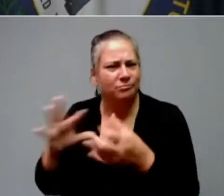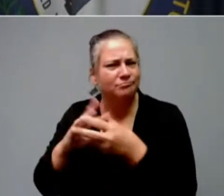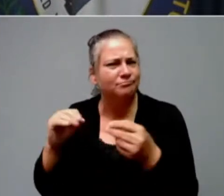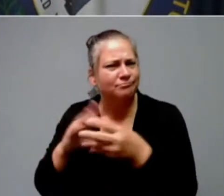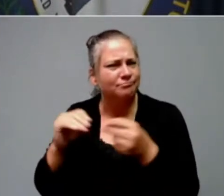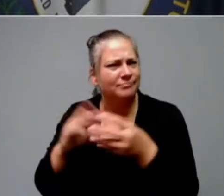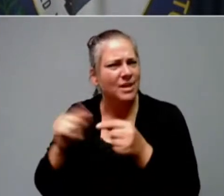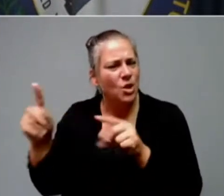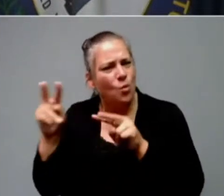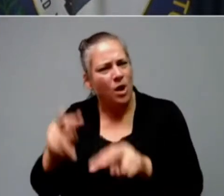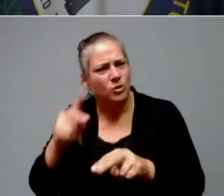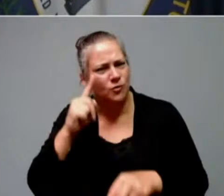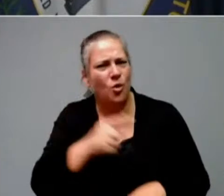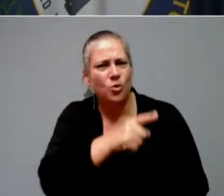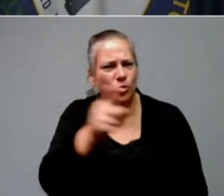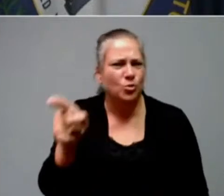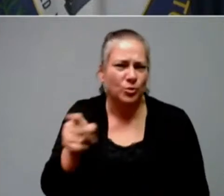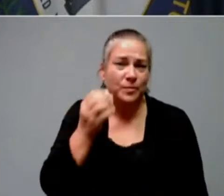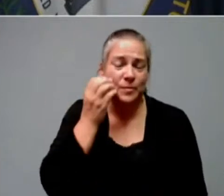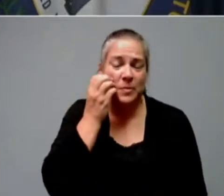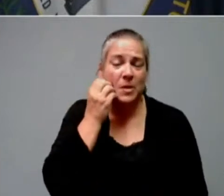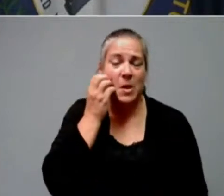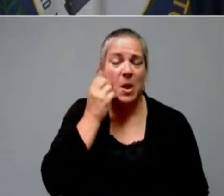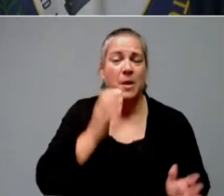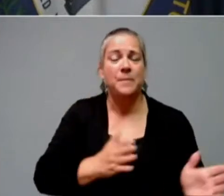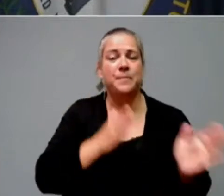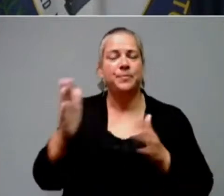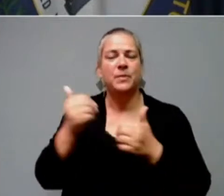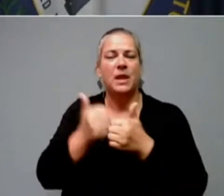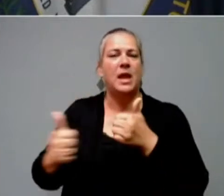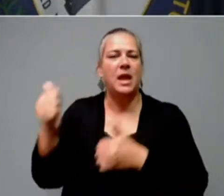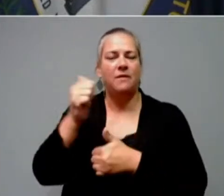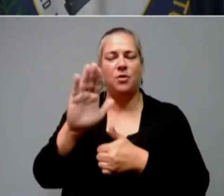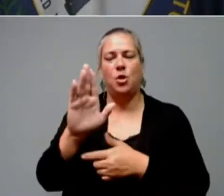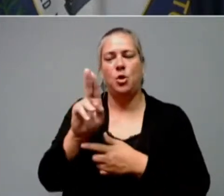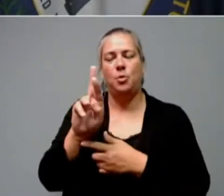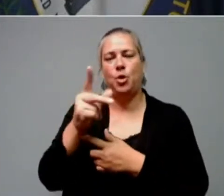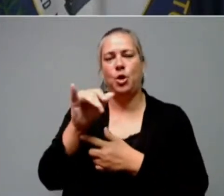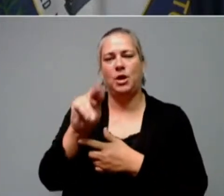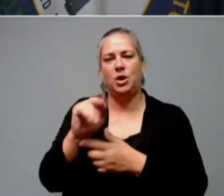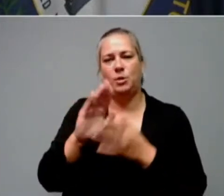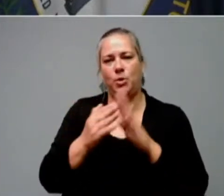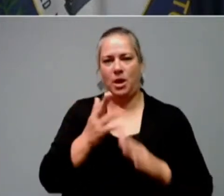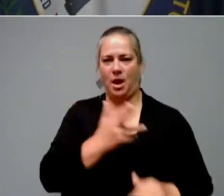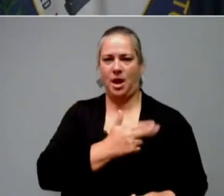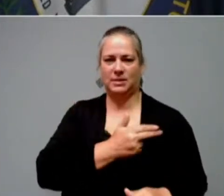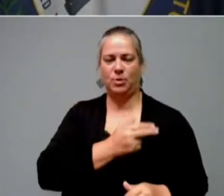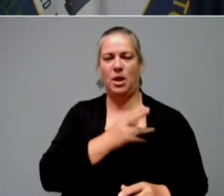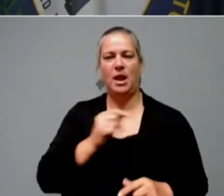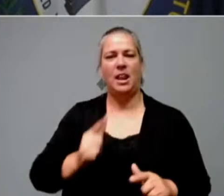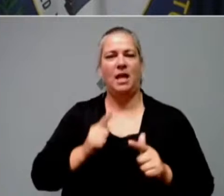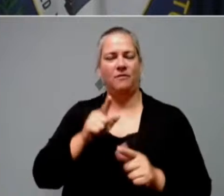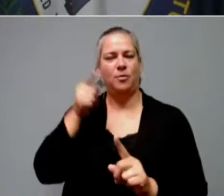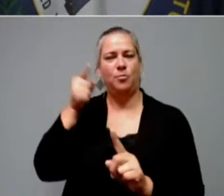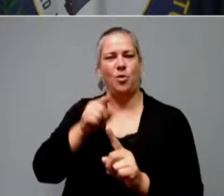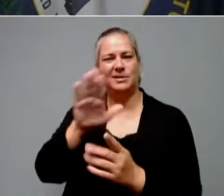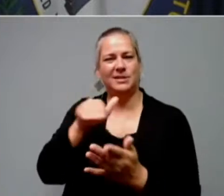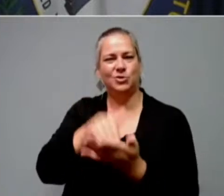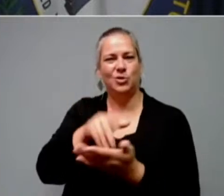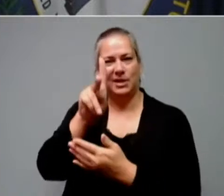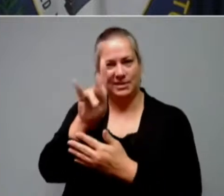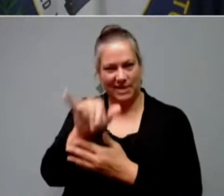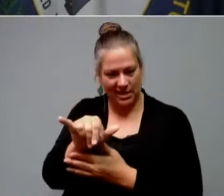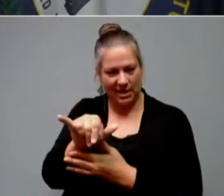you. Next, we have the head of Bourbon Community Hospital and Life Point, Central Kentucky, giving us